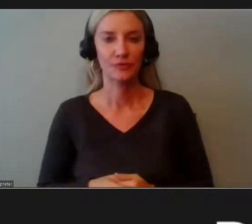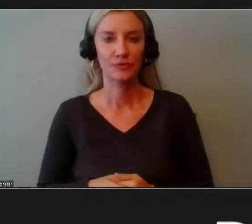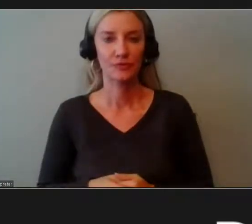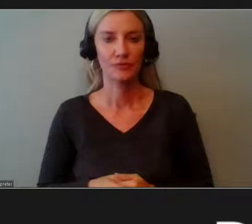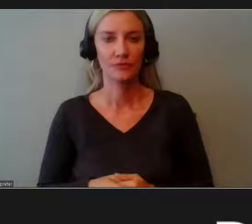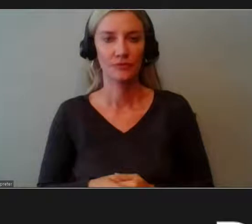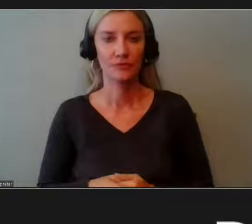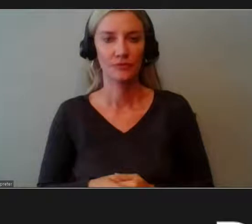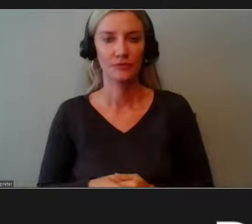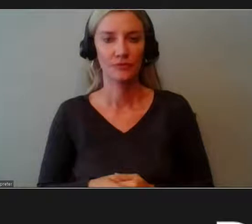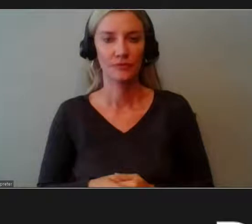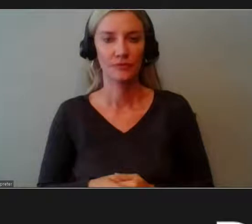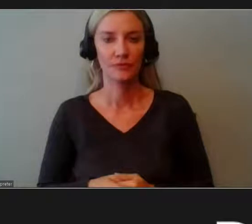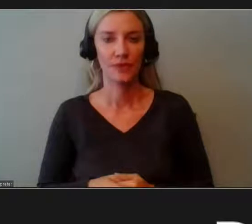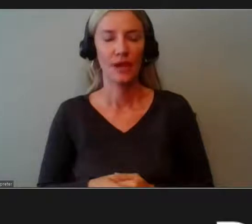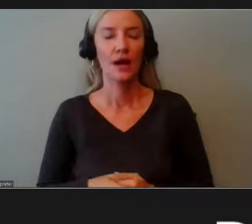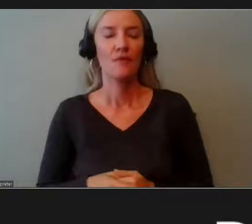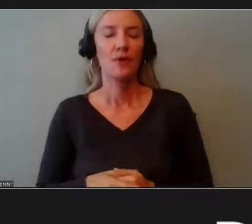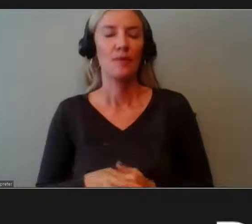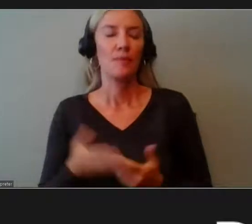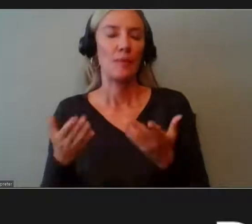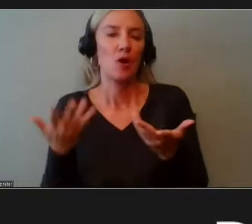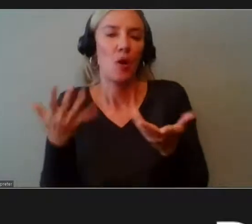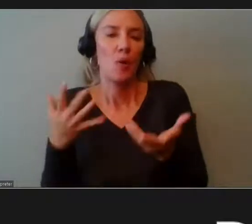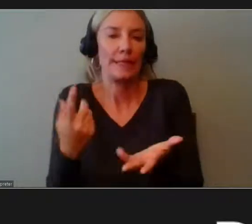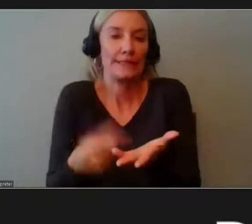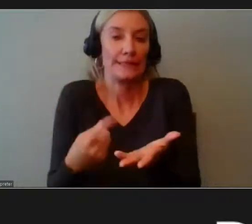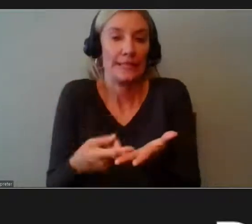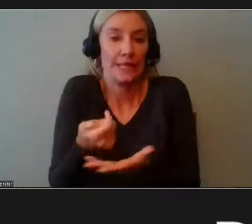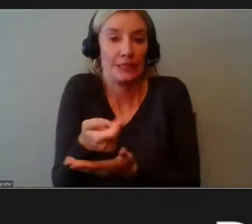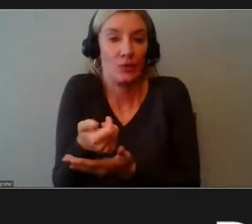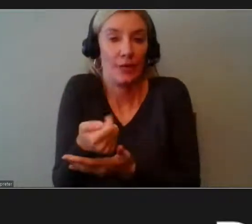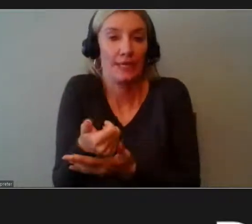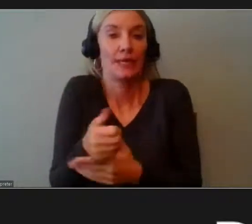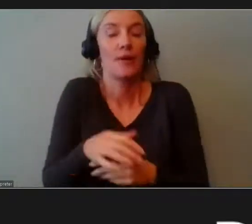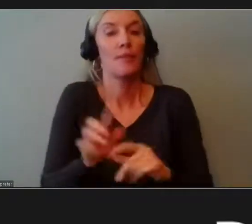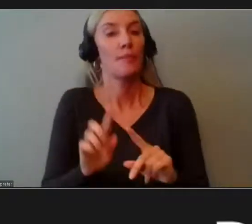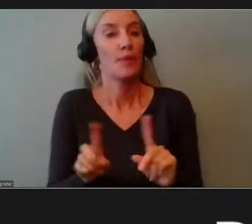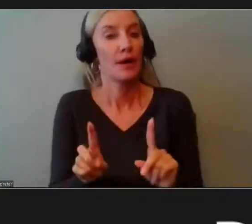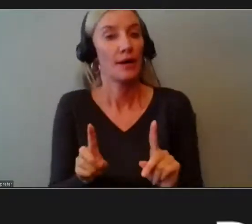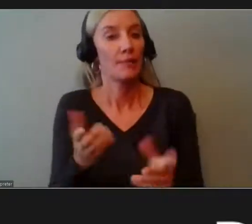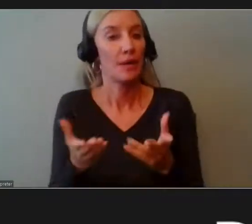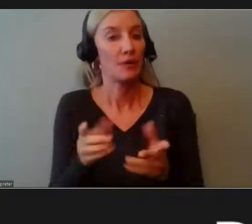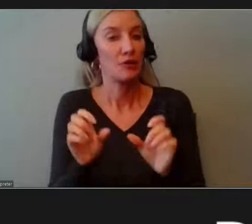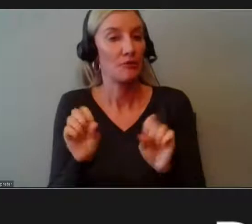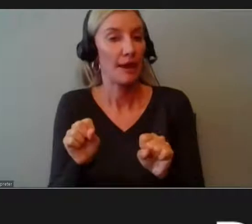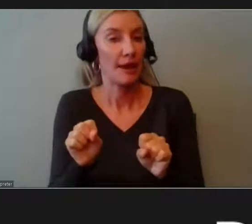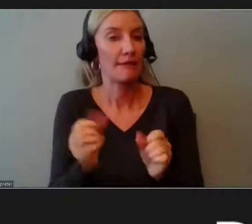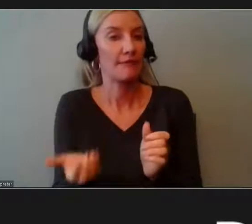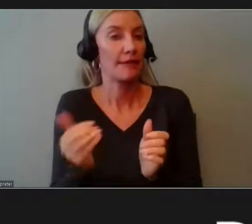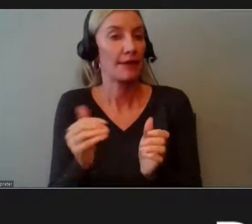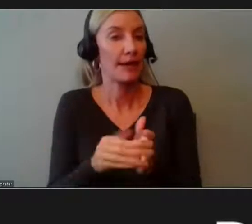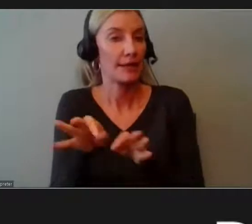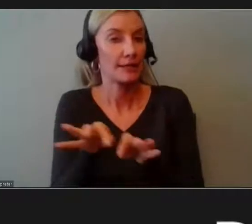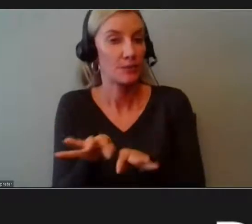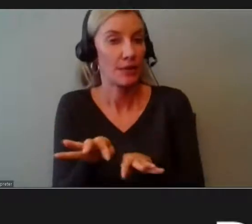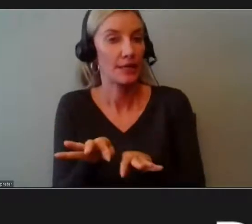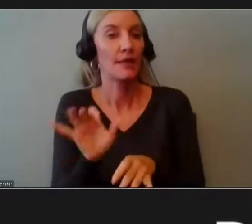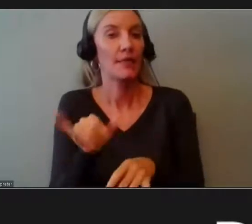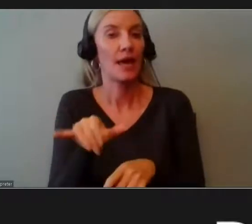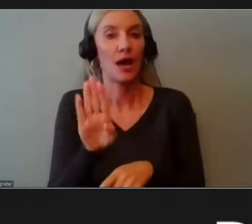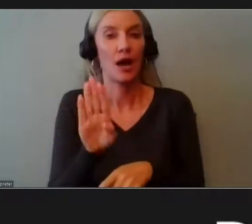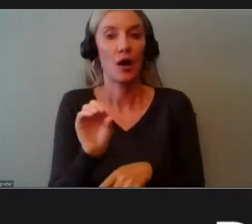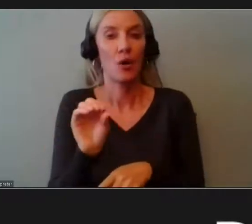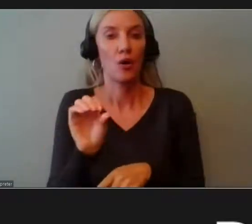You might have already went over this a little bit, Dr. Coren, but if you can reiterate the booster